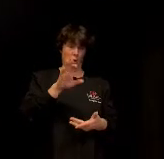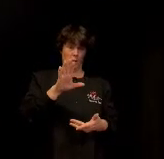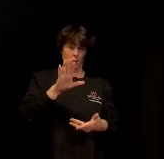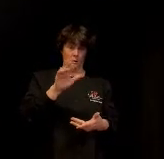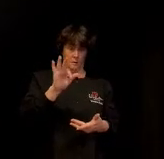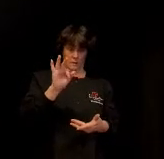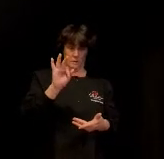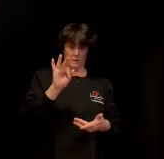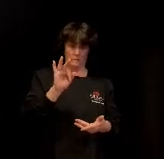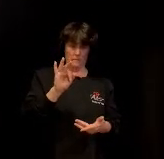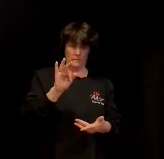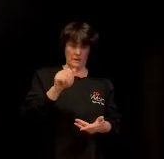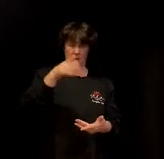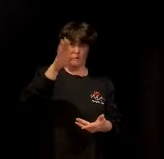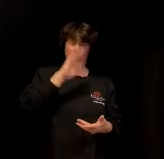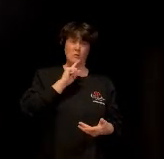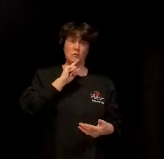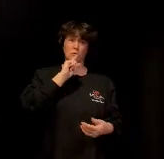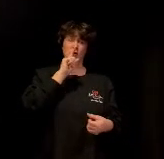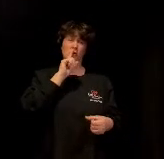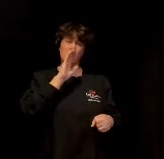so committed